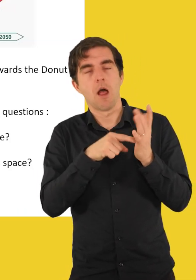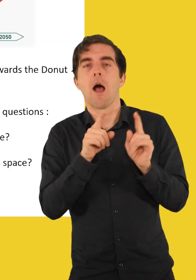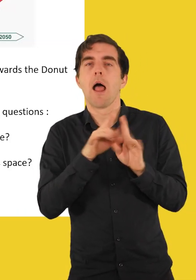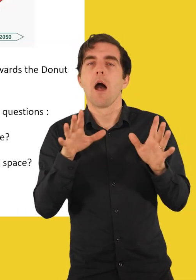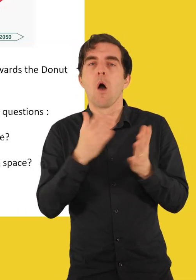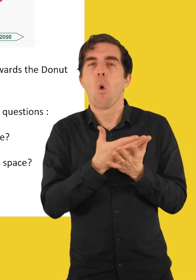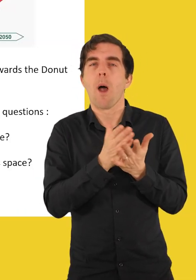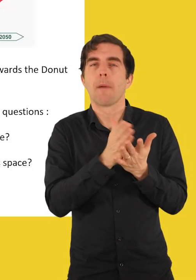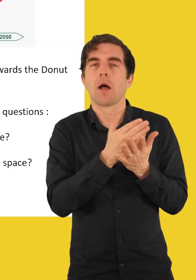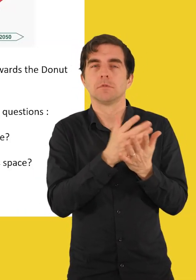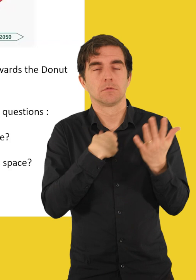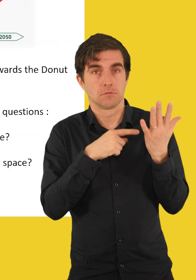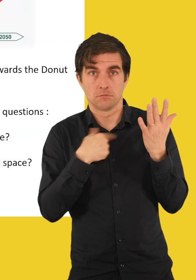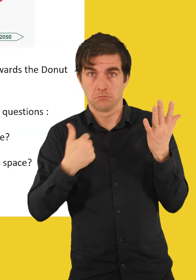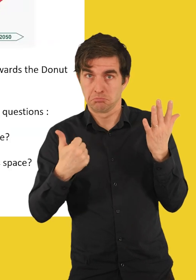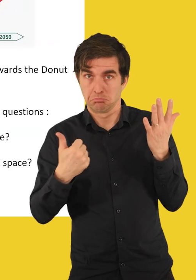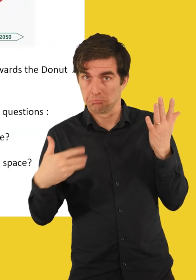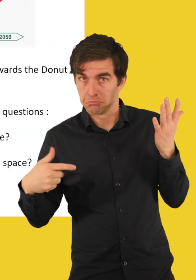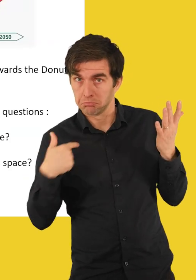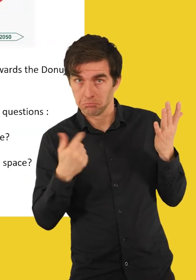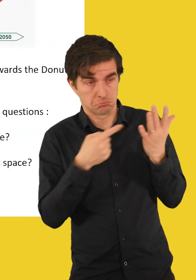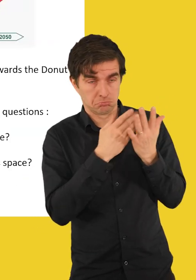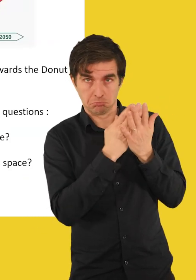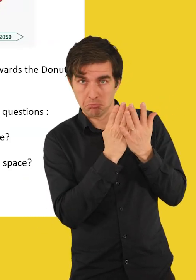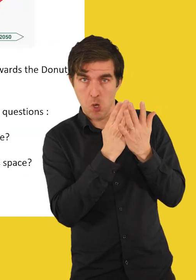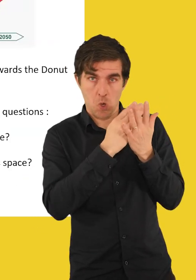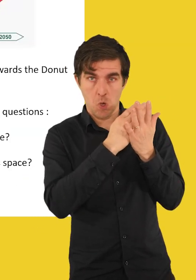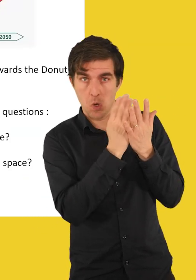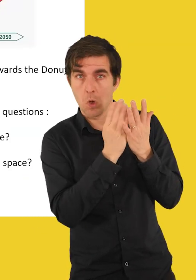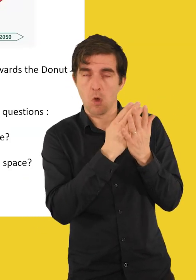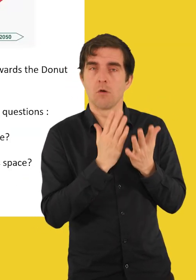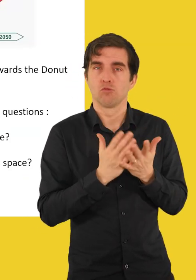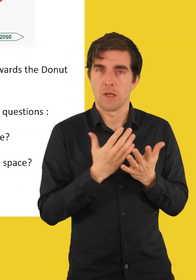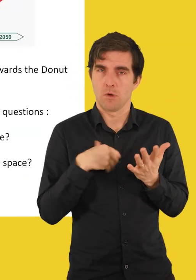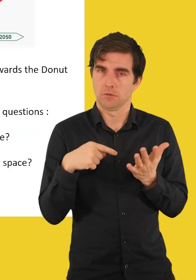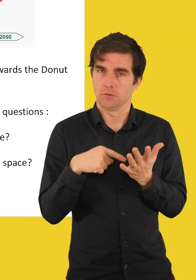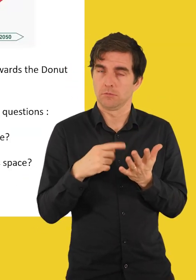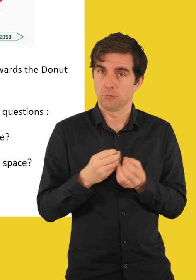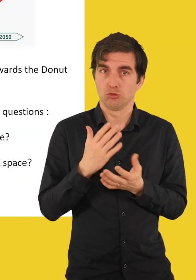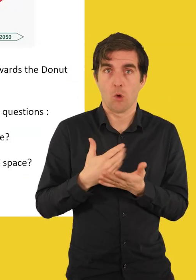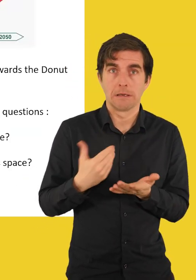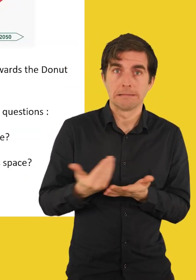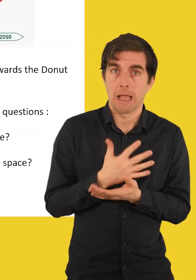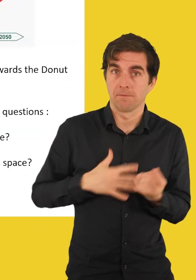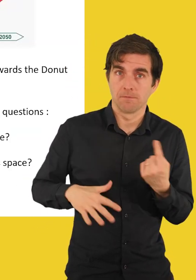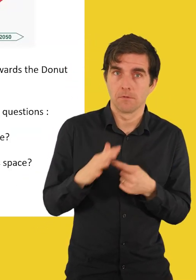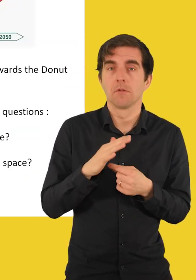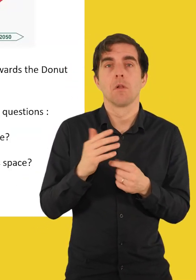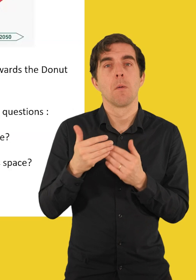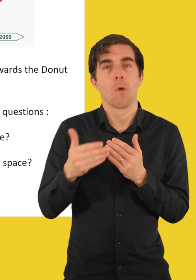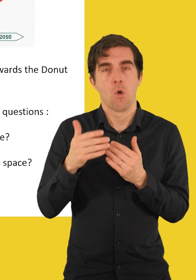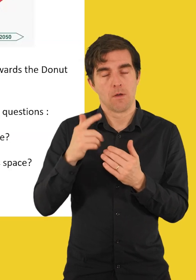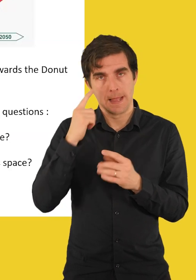serve as a compass to guide Brussels towards the Doughnut just and safe space. And it more